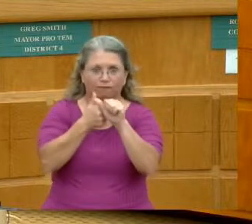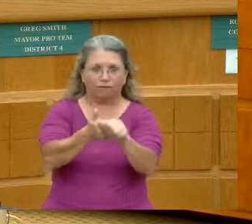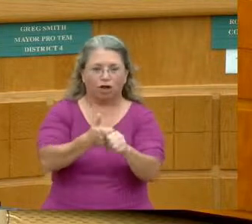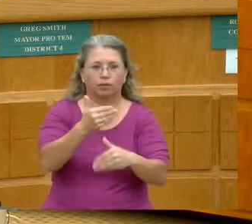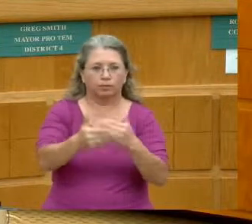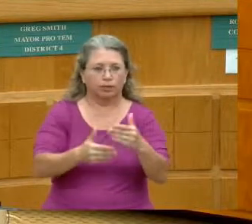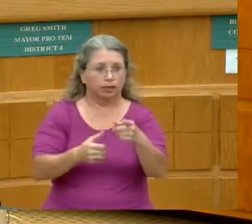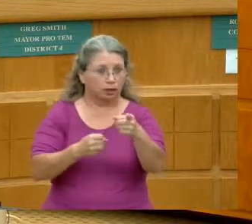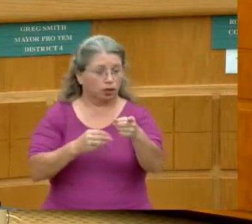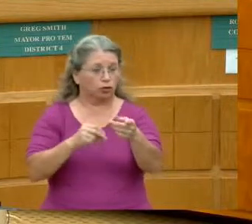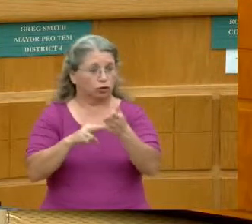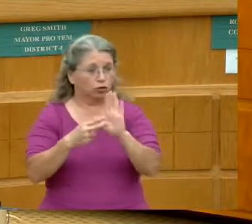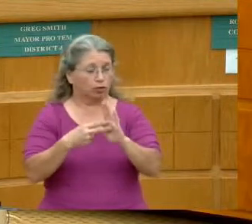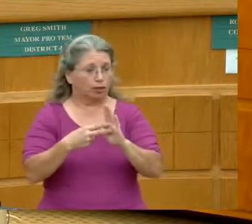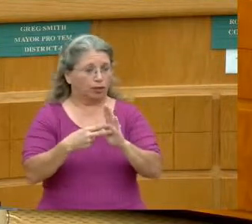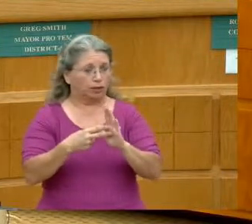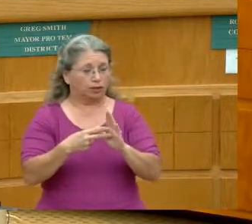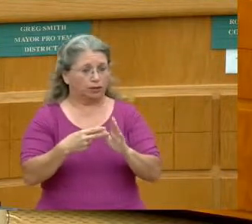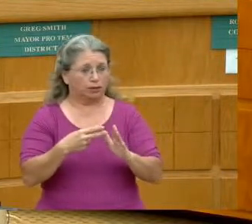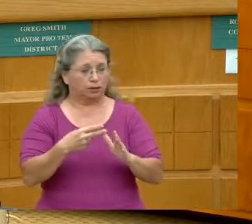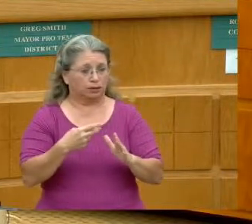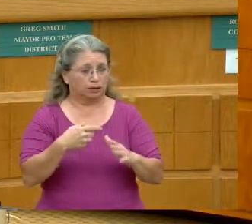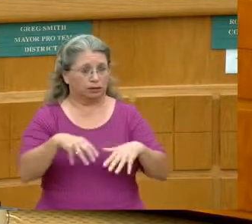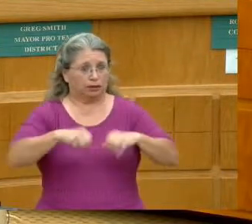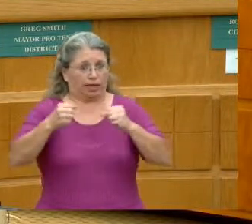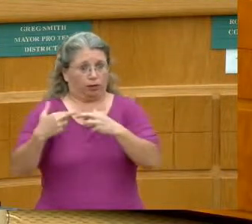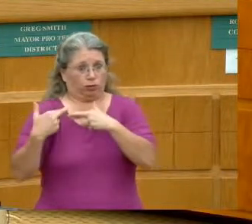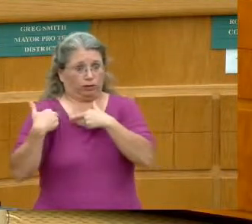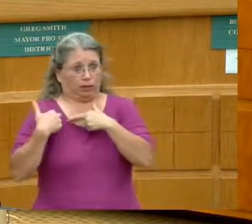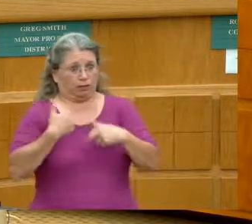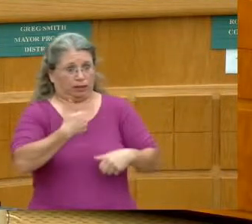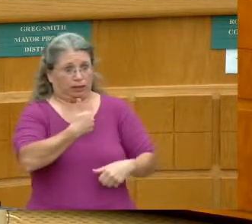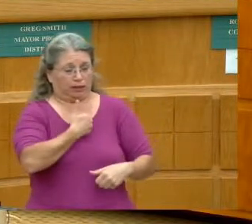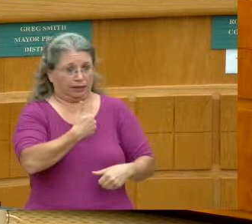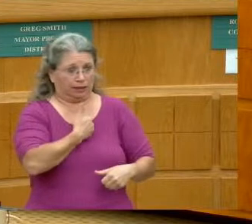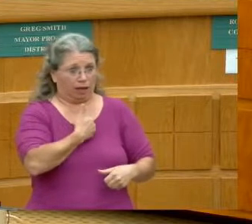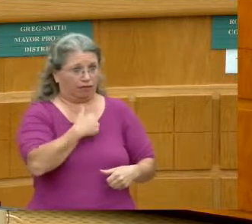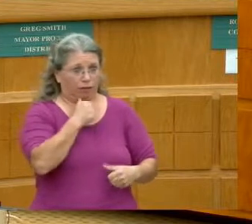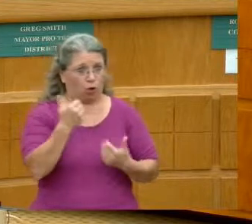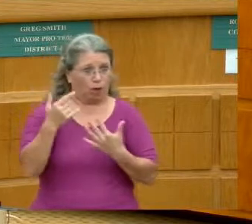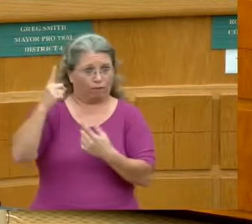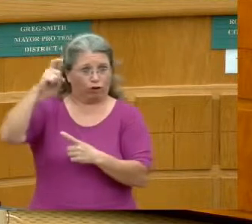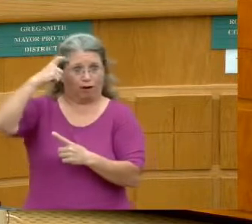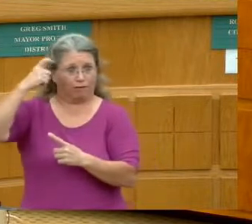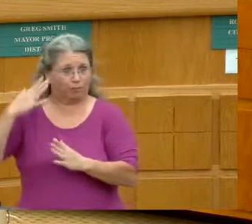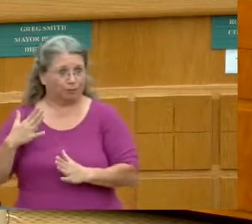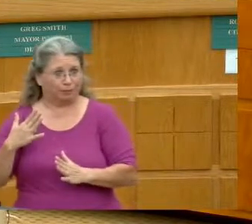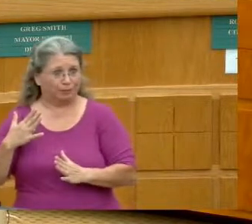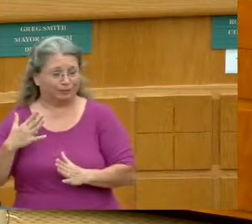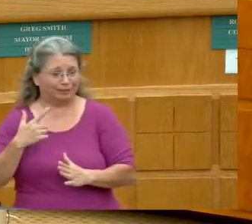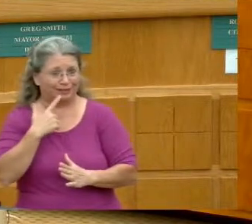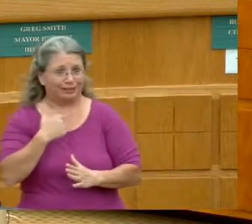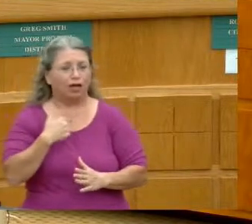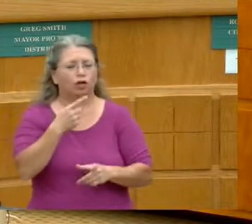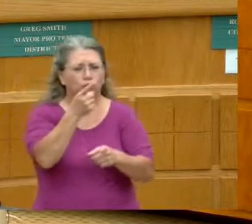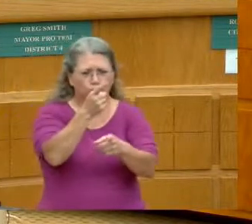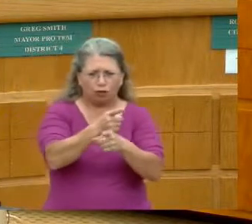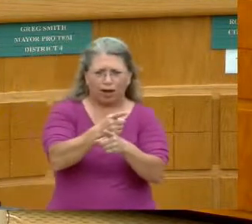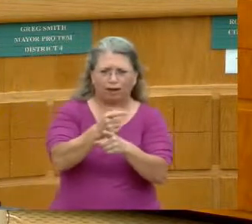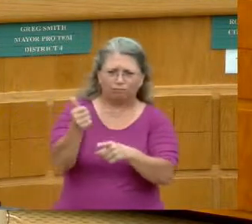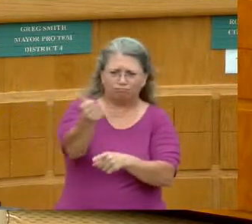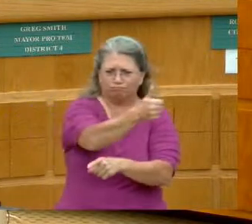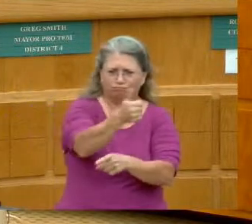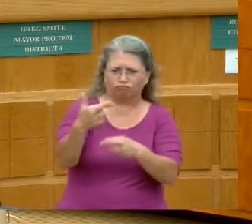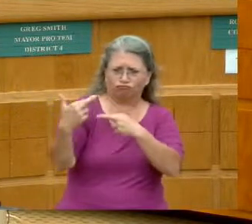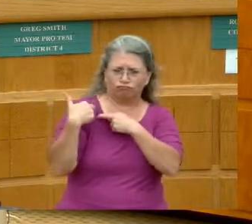Take it upon yourself to do your diligence. It's not necessarily something that the government has to step up and. Absolutely. You want to do your part, because at the end of the